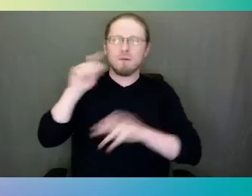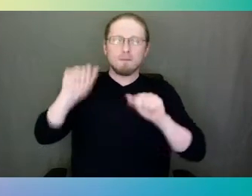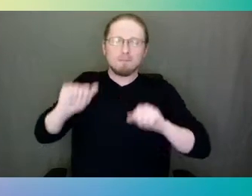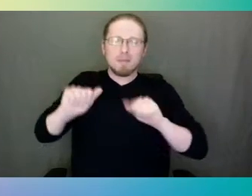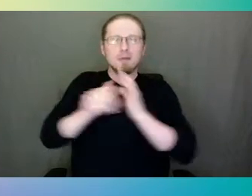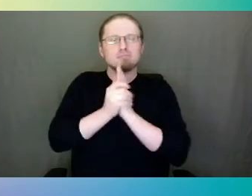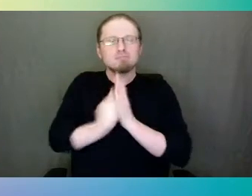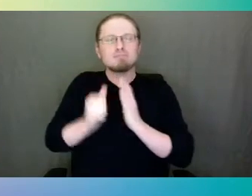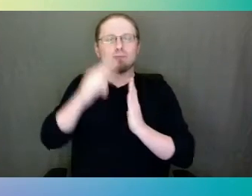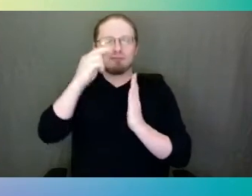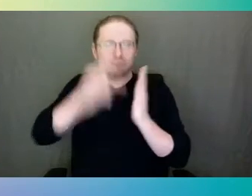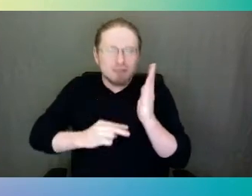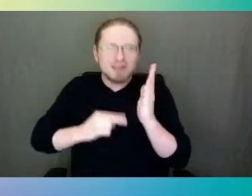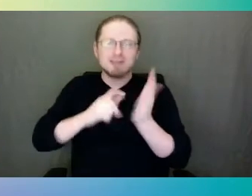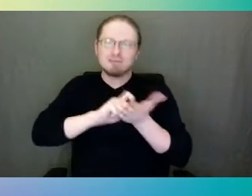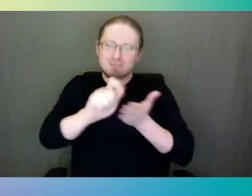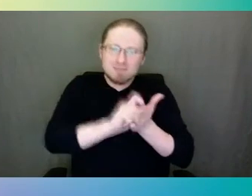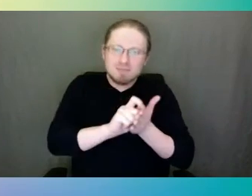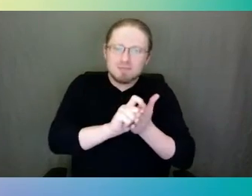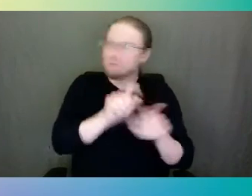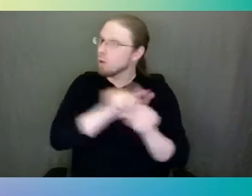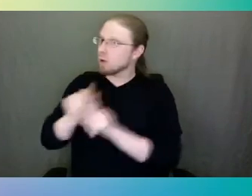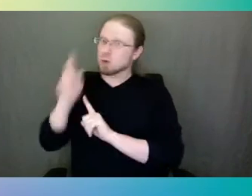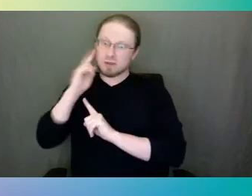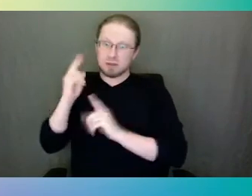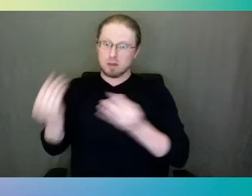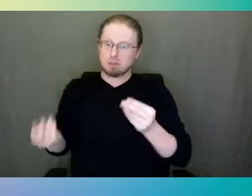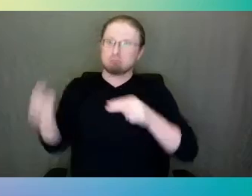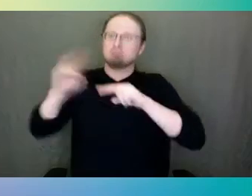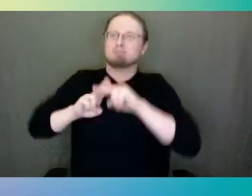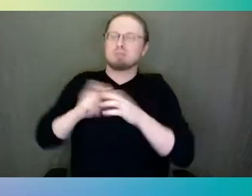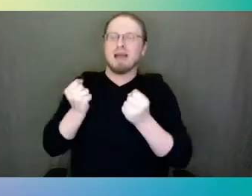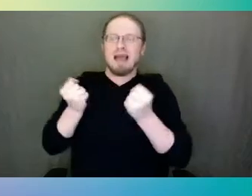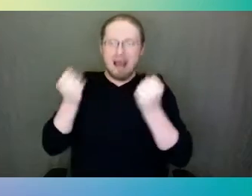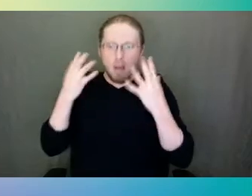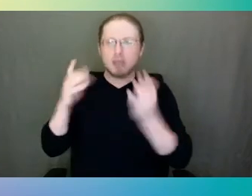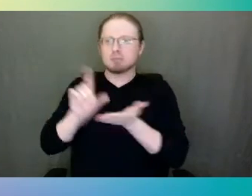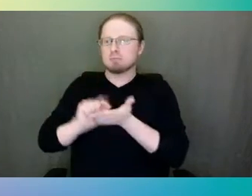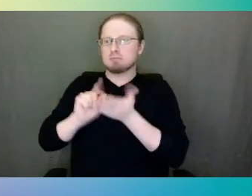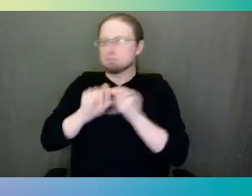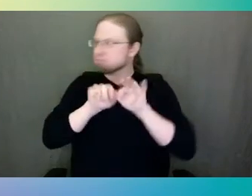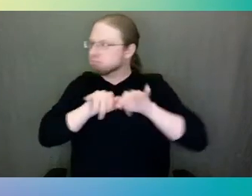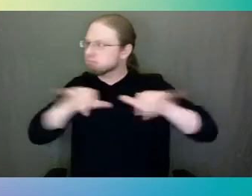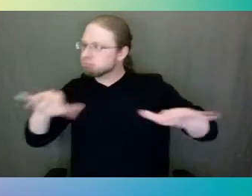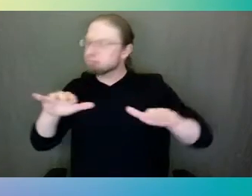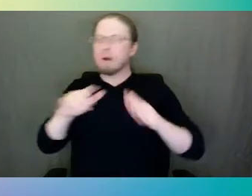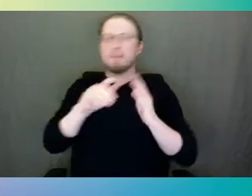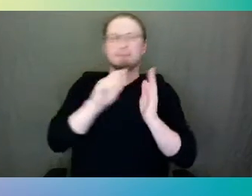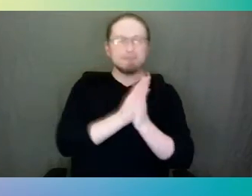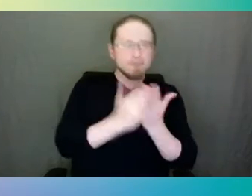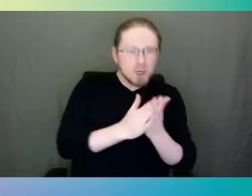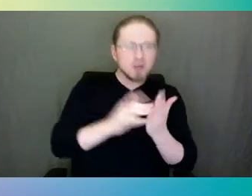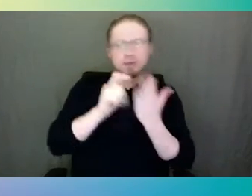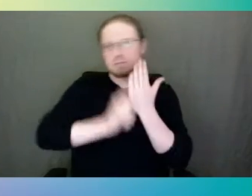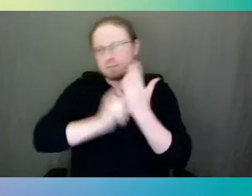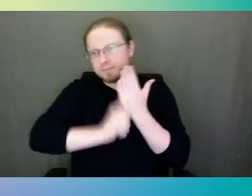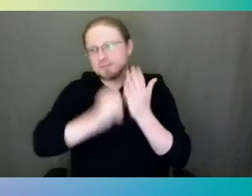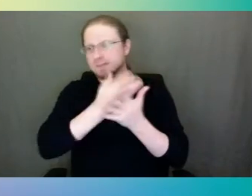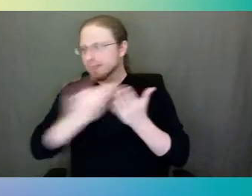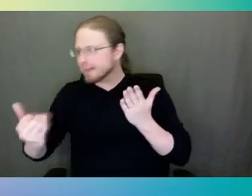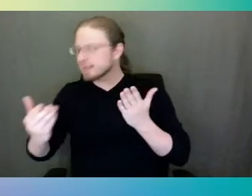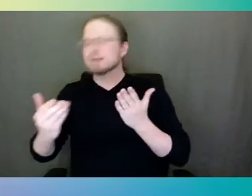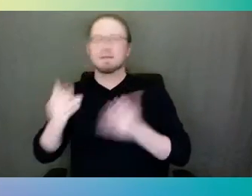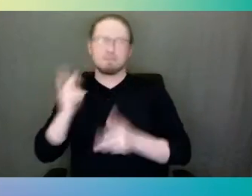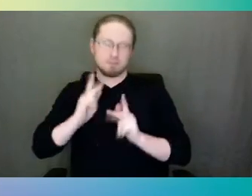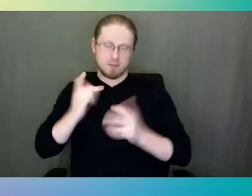in the production of pamphlets and books and periodicals. So people are reading, and they're becoming more aware